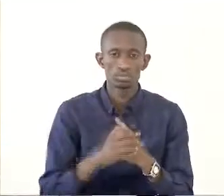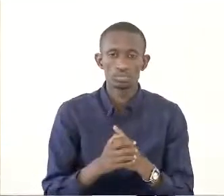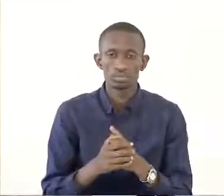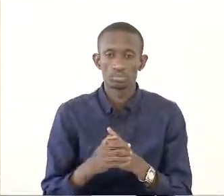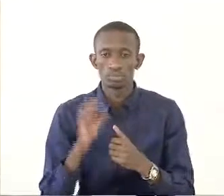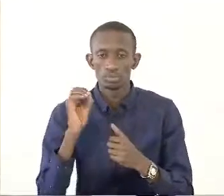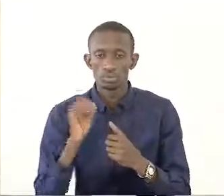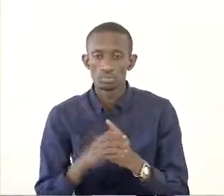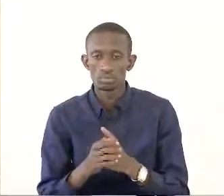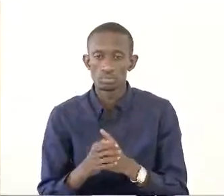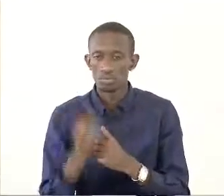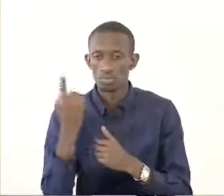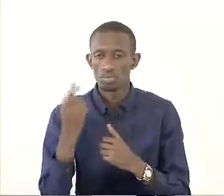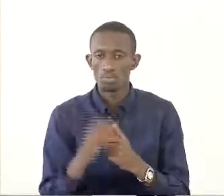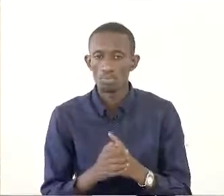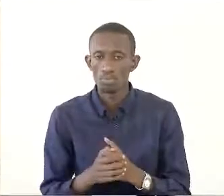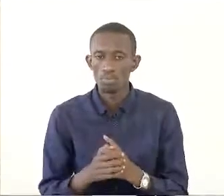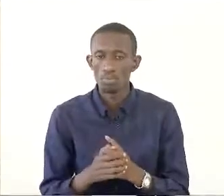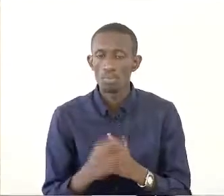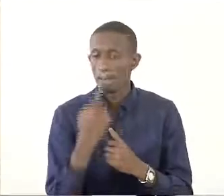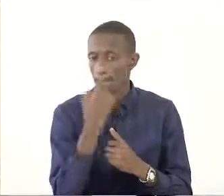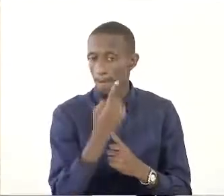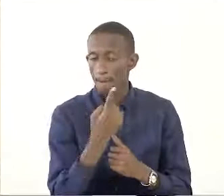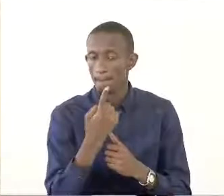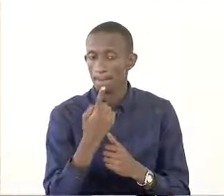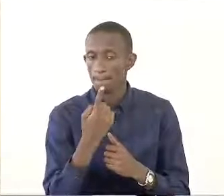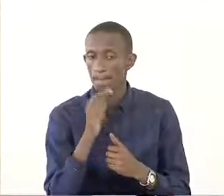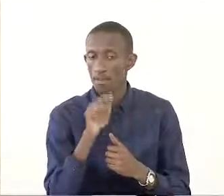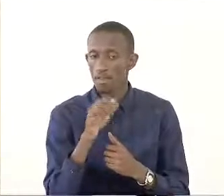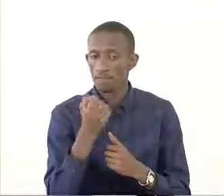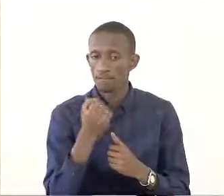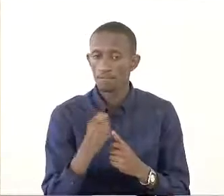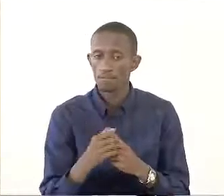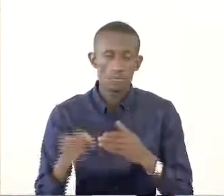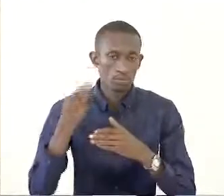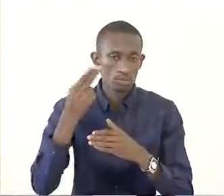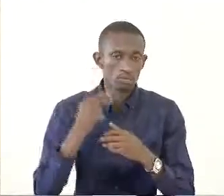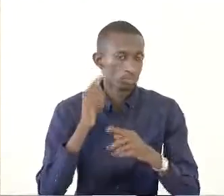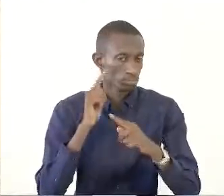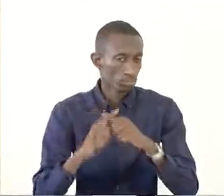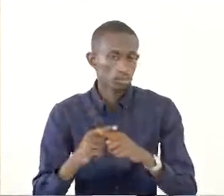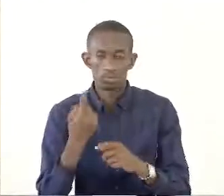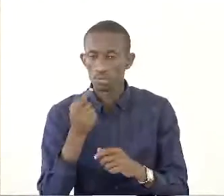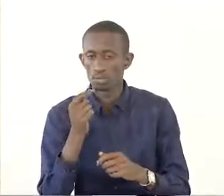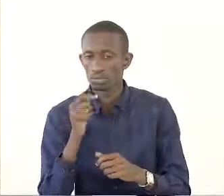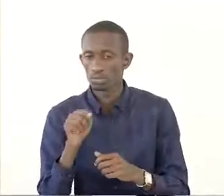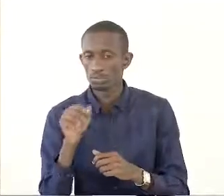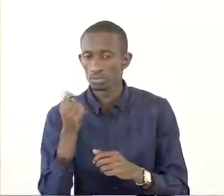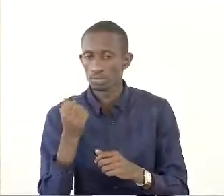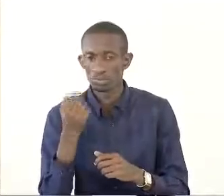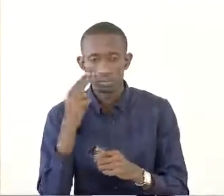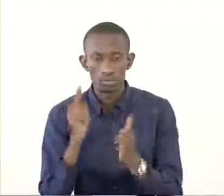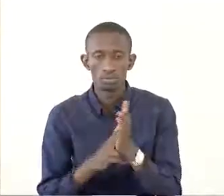0. Here it is 1. 1.5 squared times 1.5, you